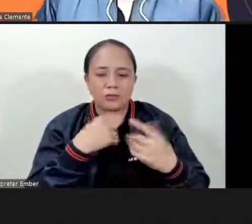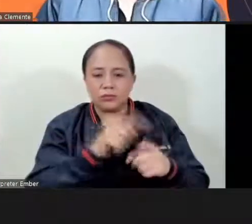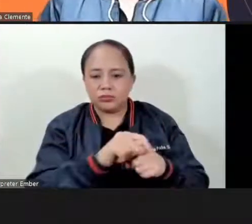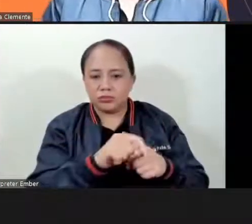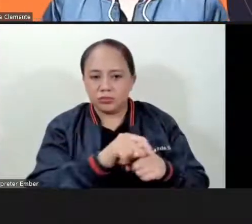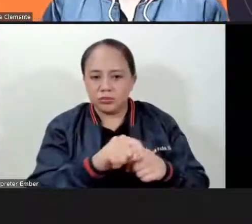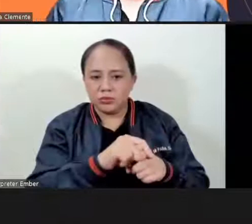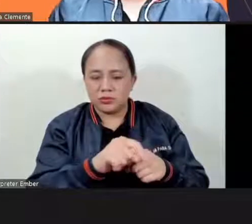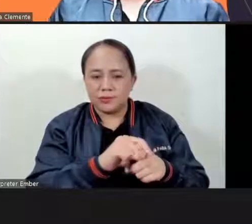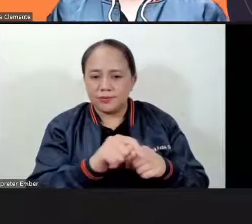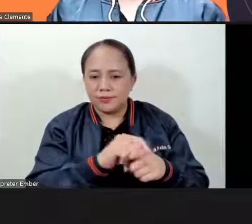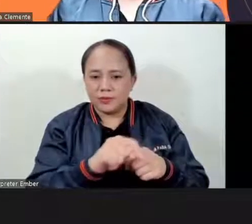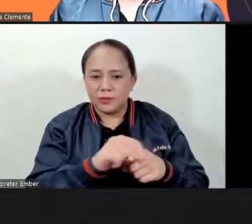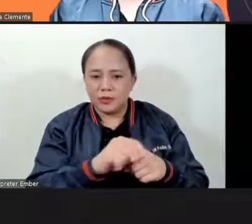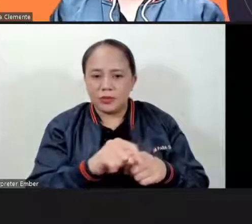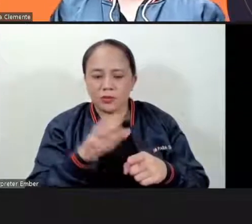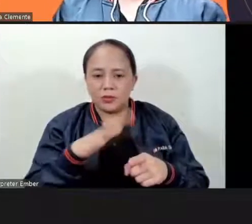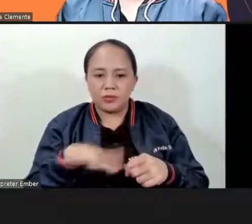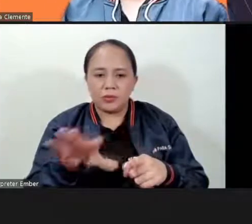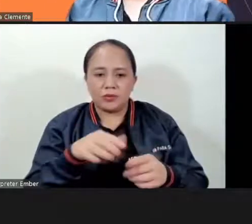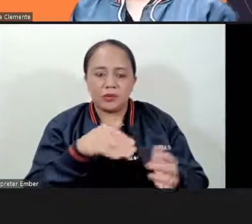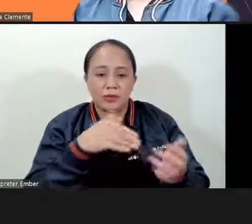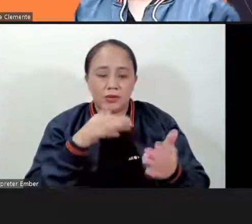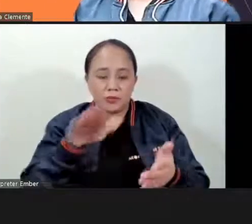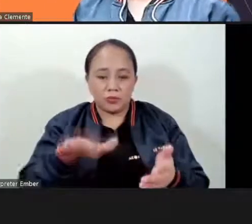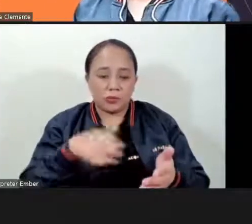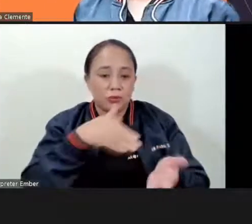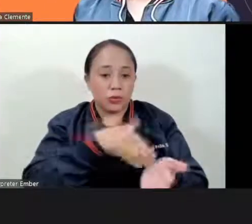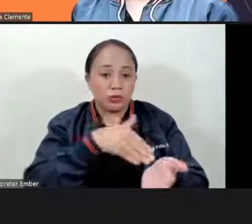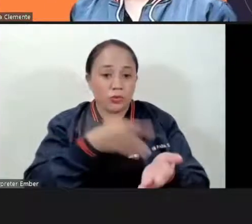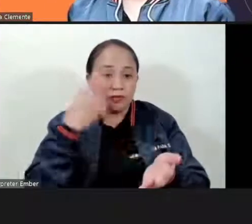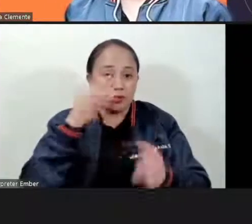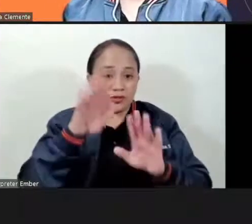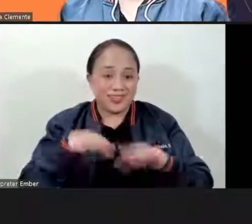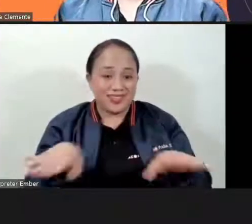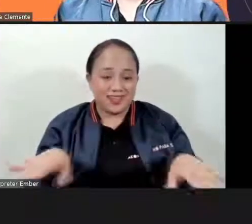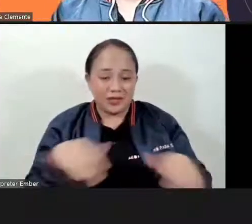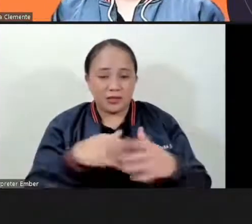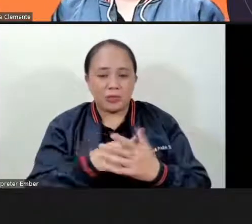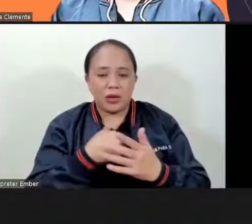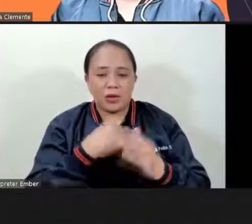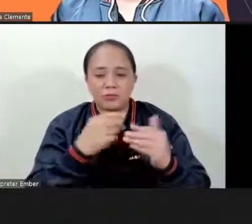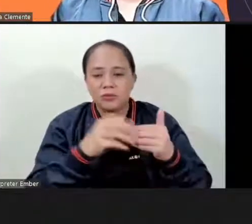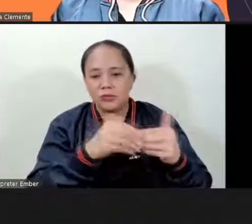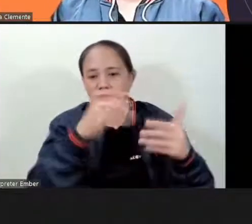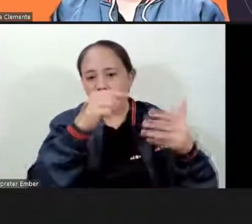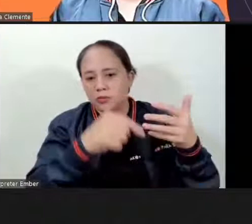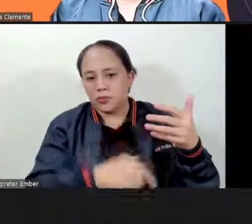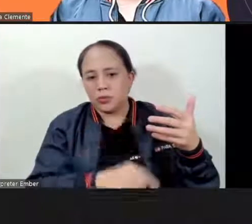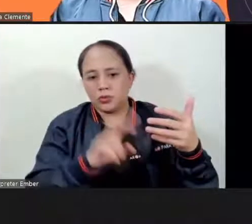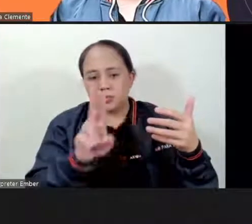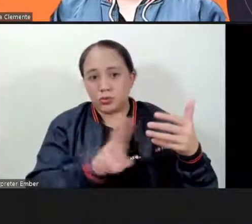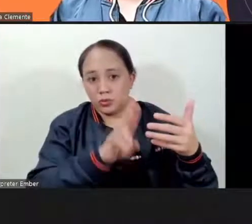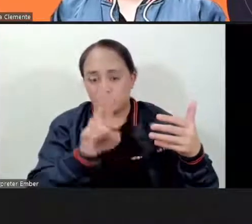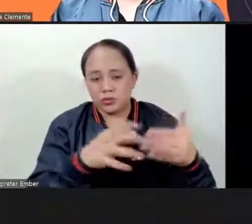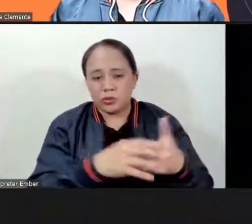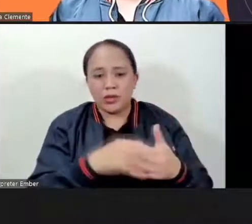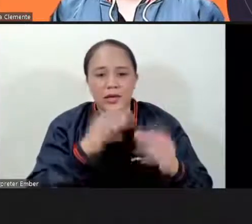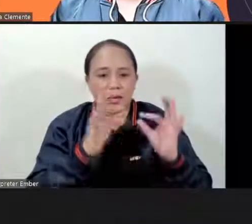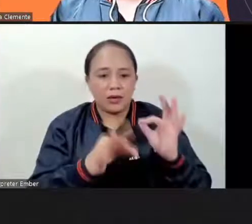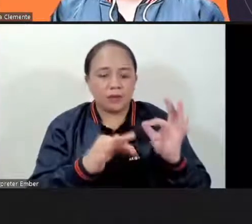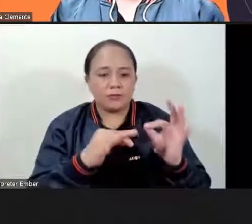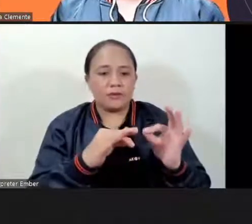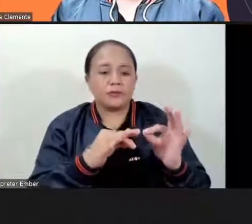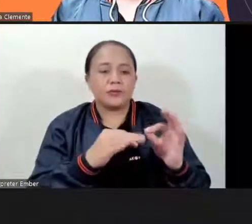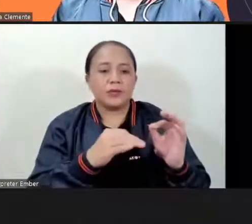also. So for among pediatricians, we have these guidelines for telemedicine use. And every time the